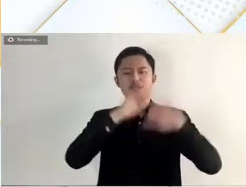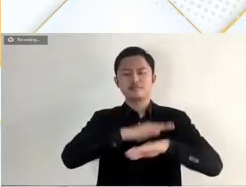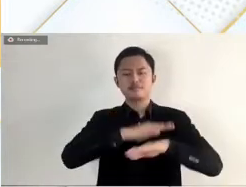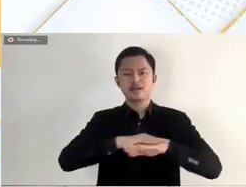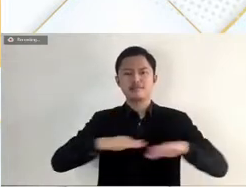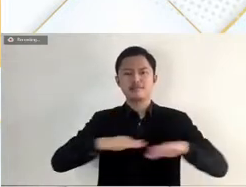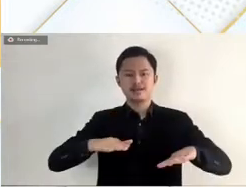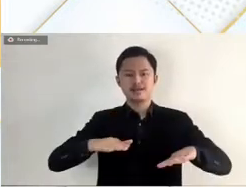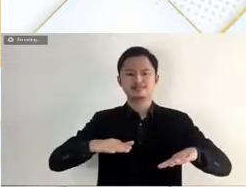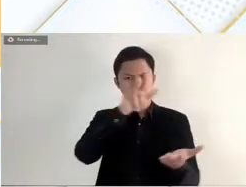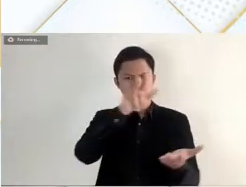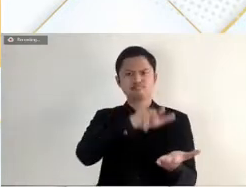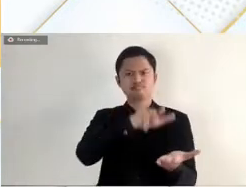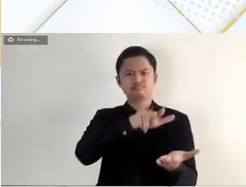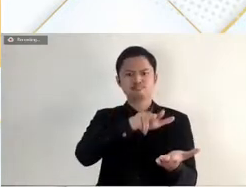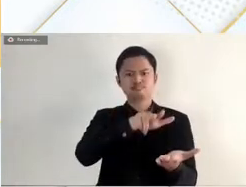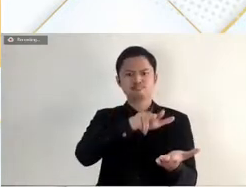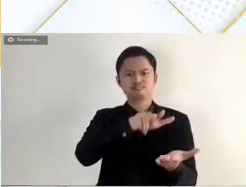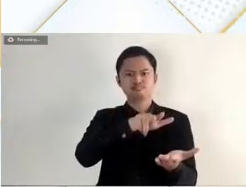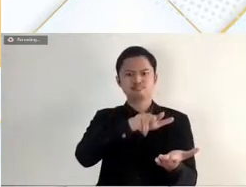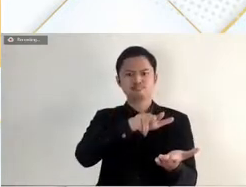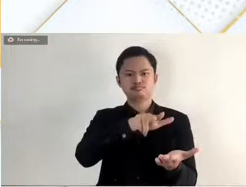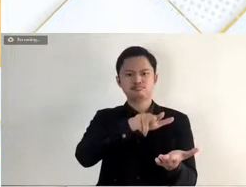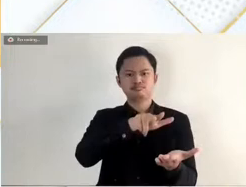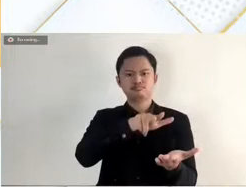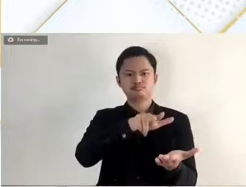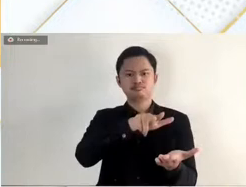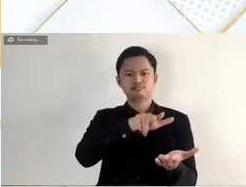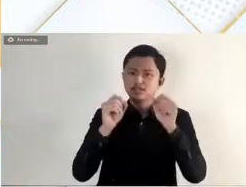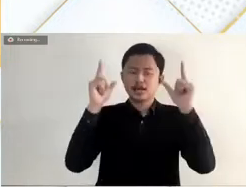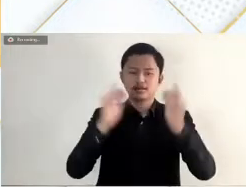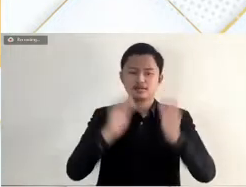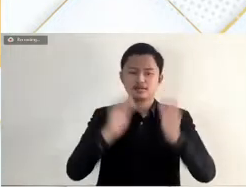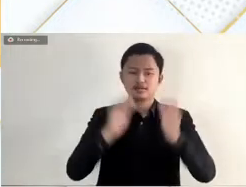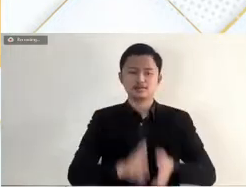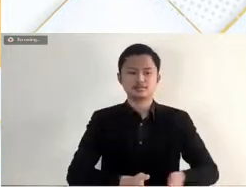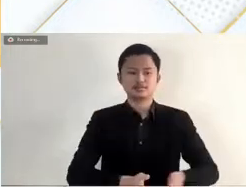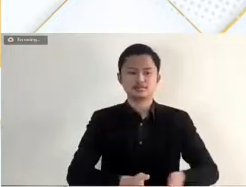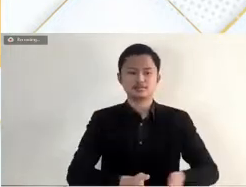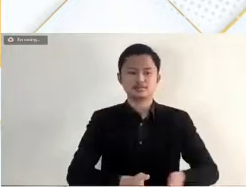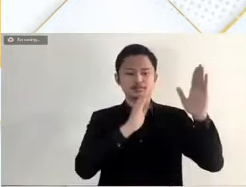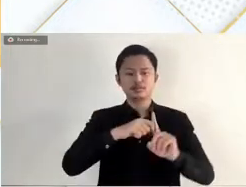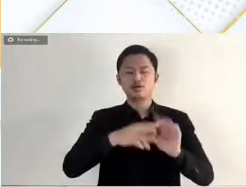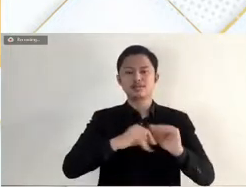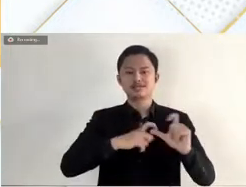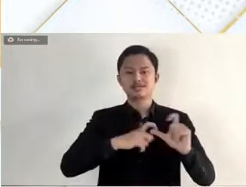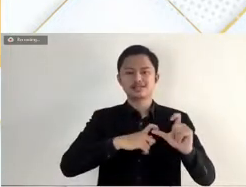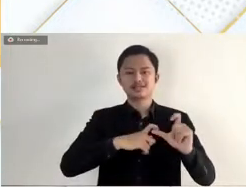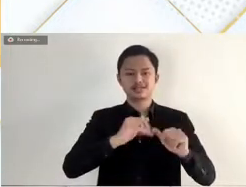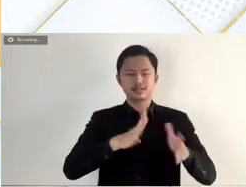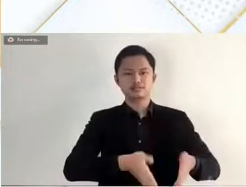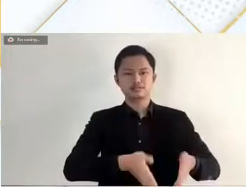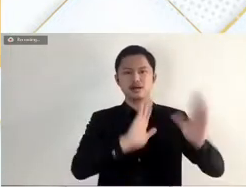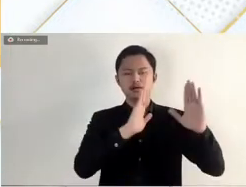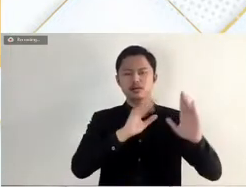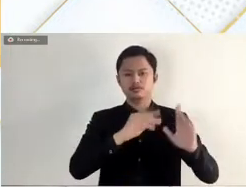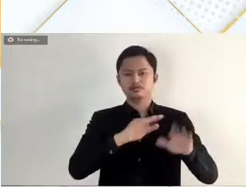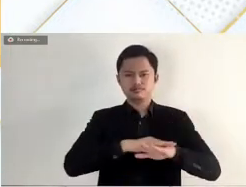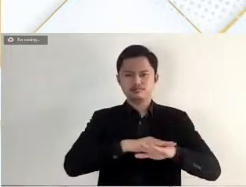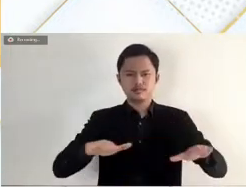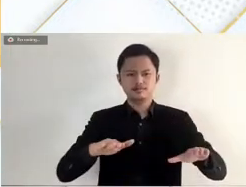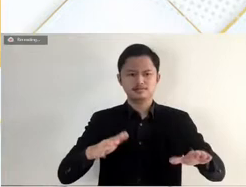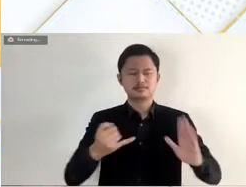of you, my colleagues, might be aware, the peace-building commission, there was the